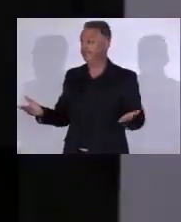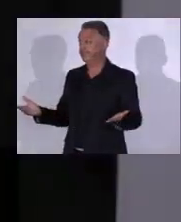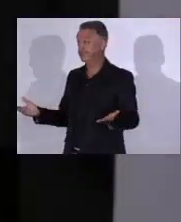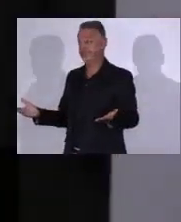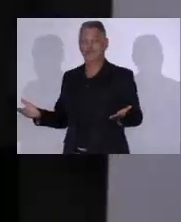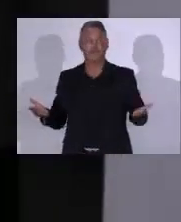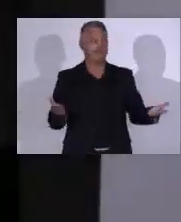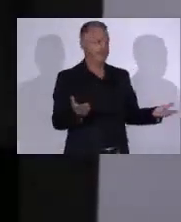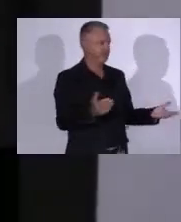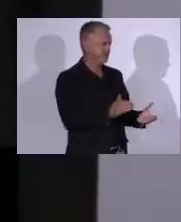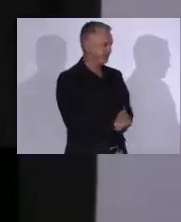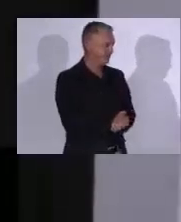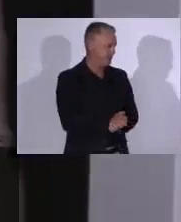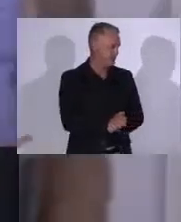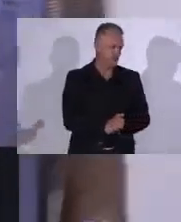Who would like to be first?